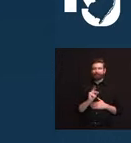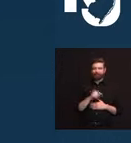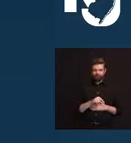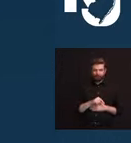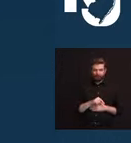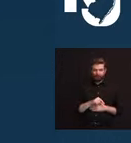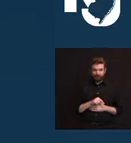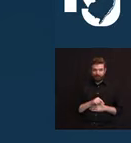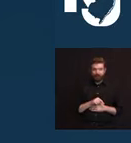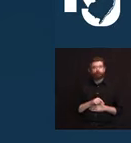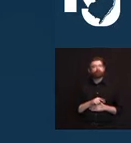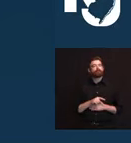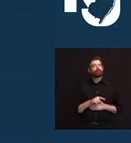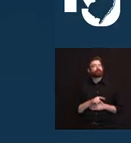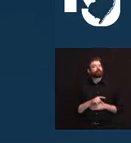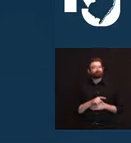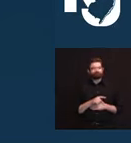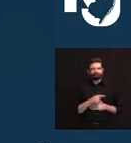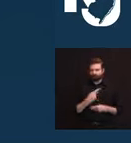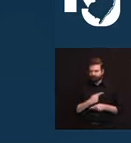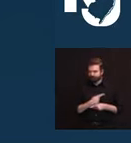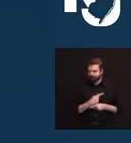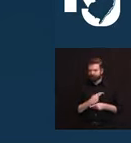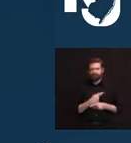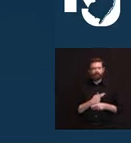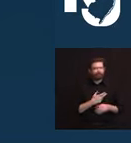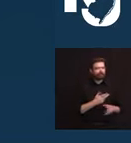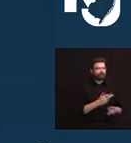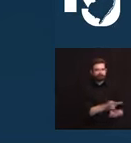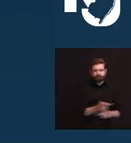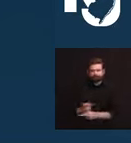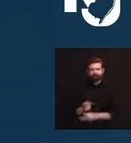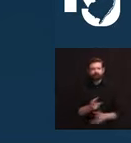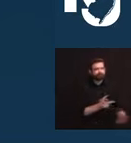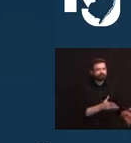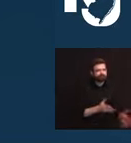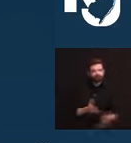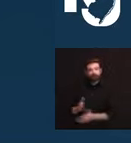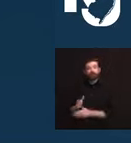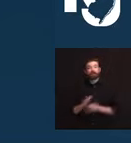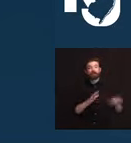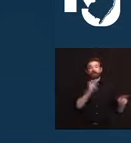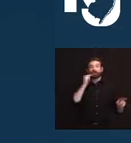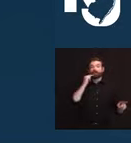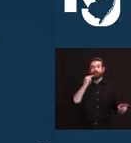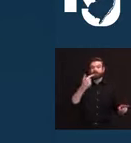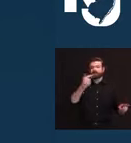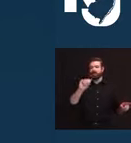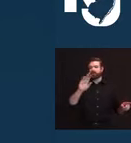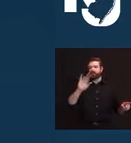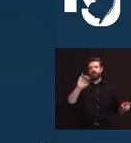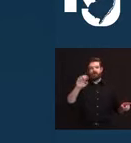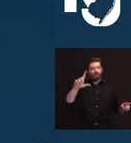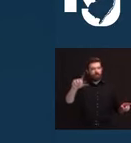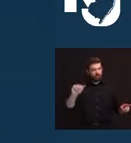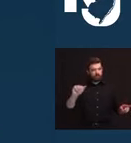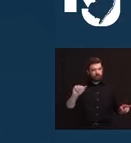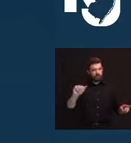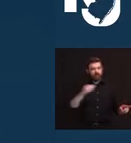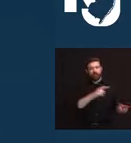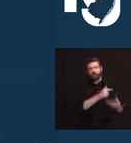take care of herself. Her niece, Gabriella, with whom I had the honor of speaking, made sure she got her medications every